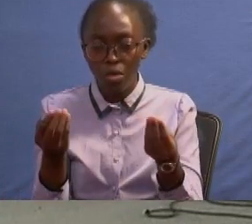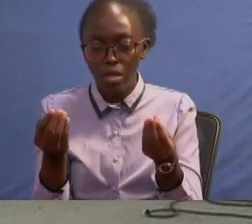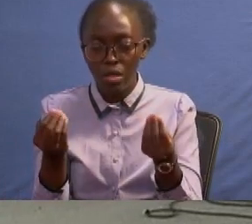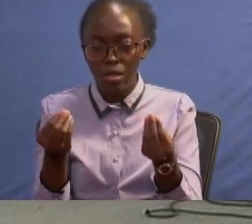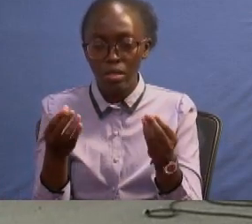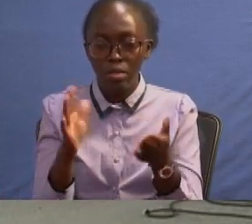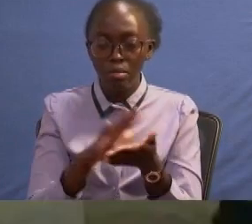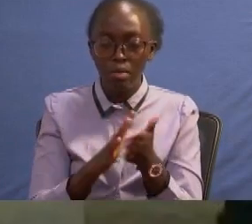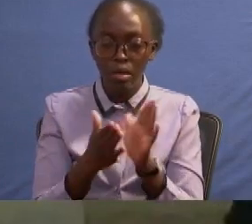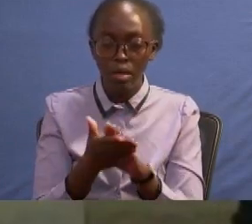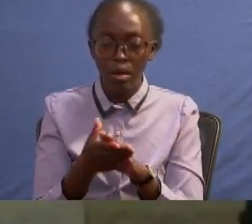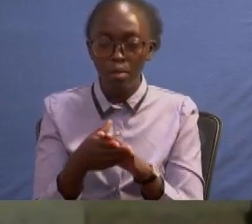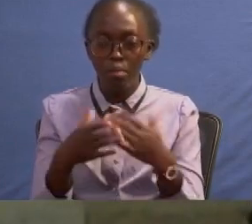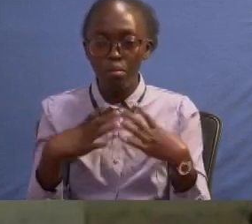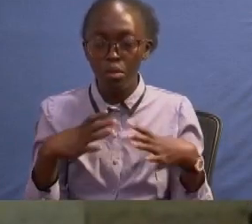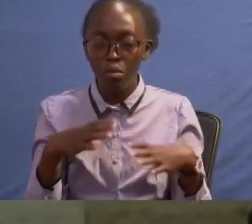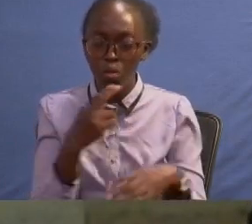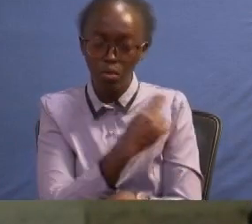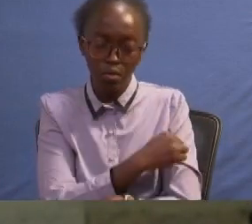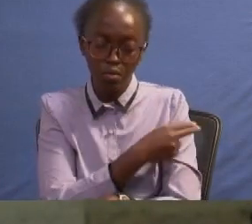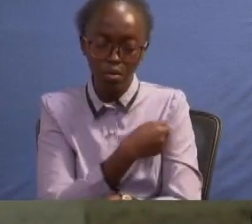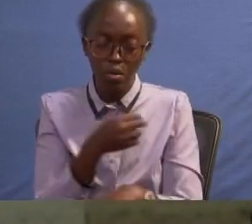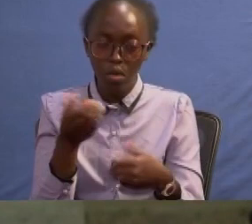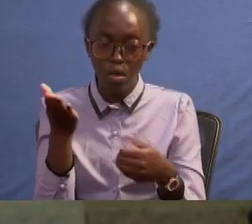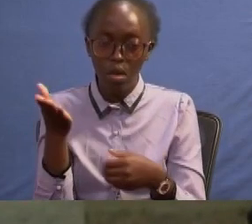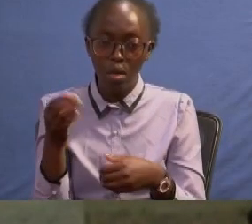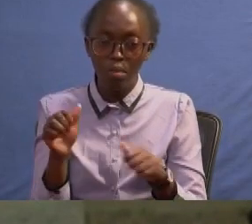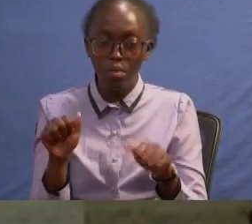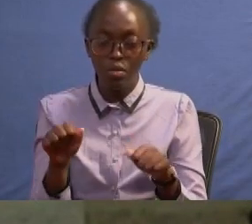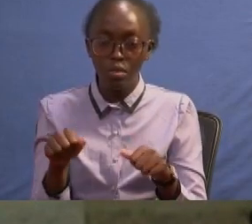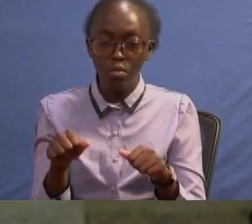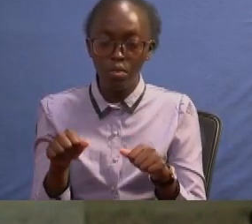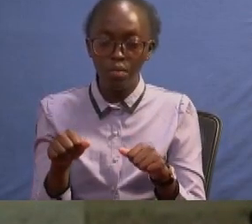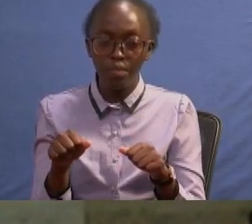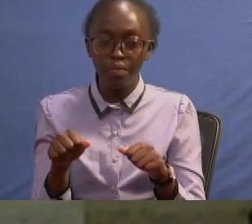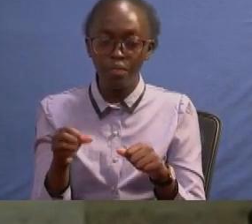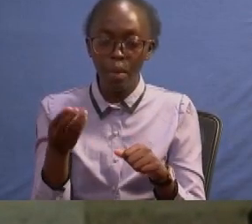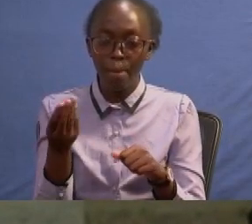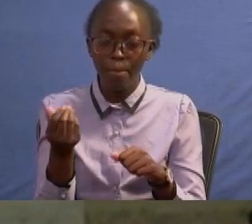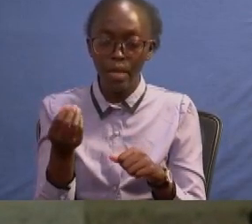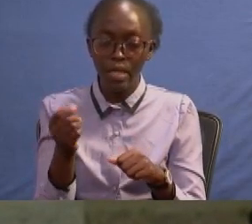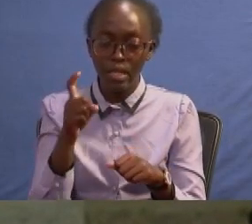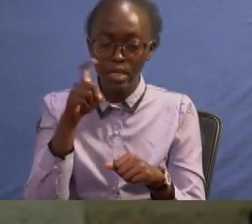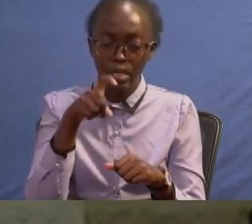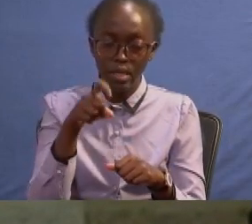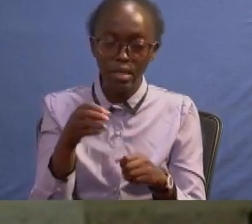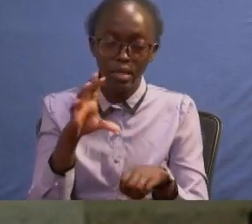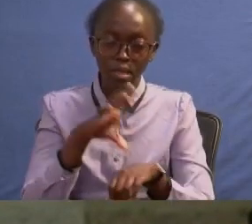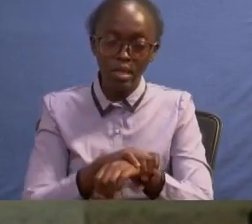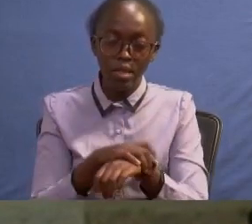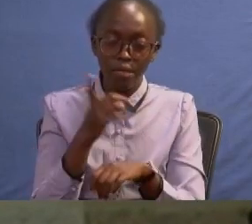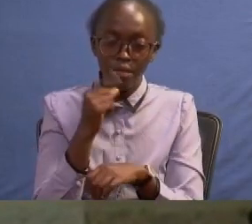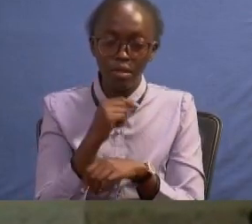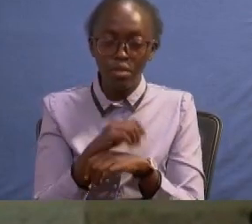in hospital, Jehovah Father, to find, O God, the money they need to be able to come